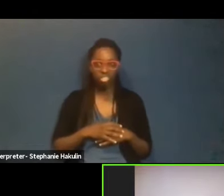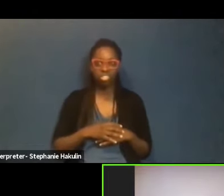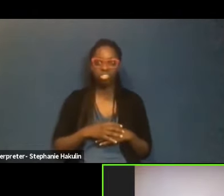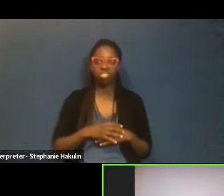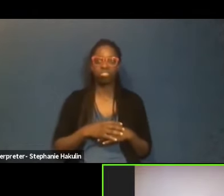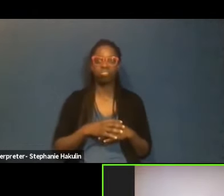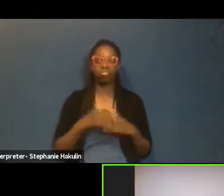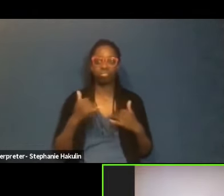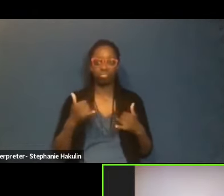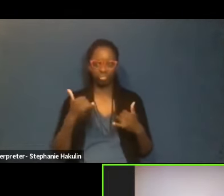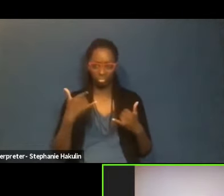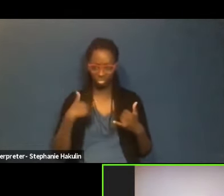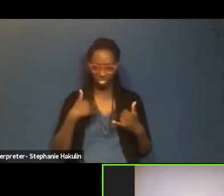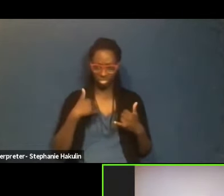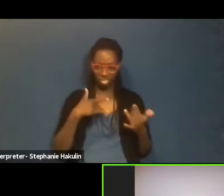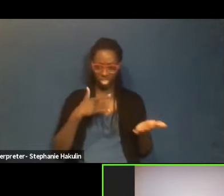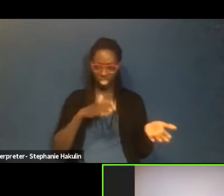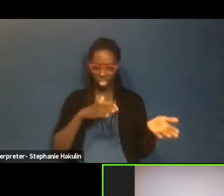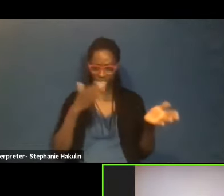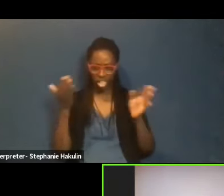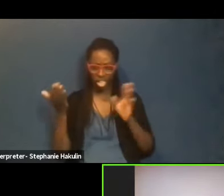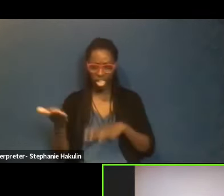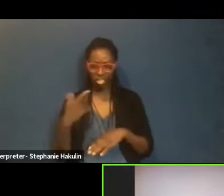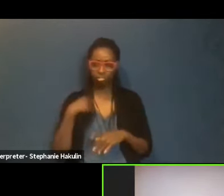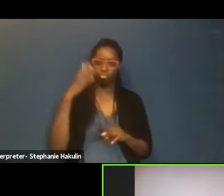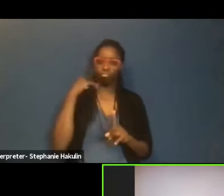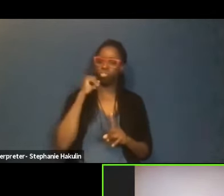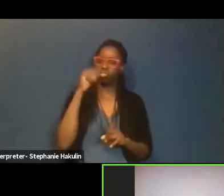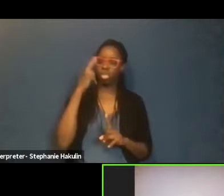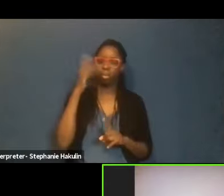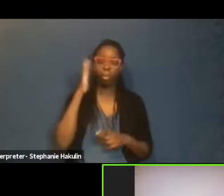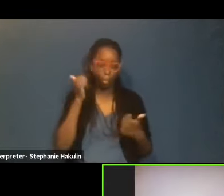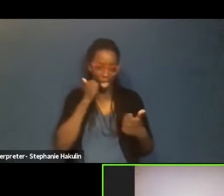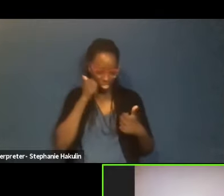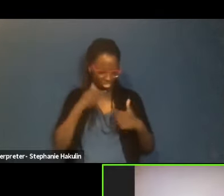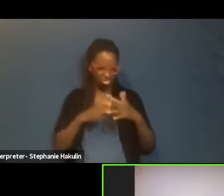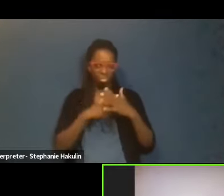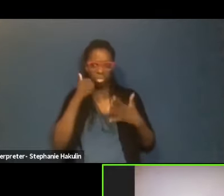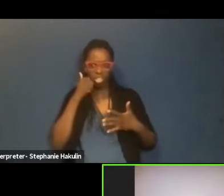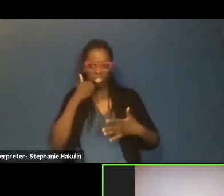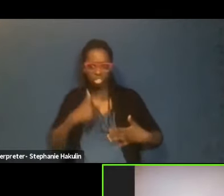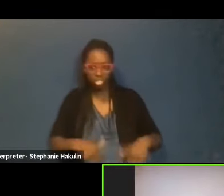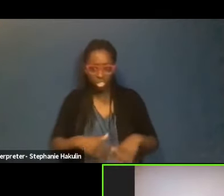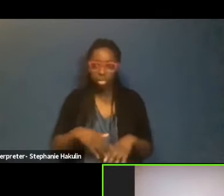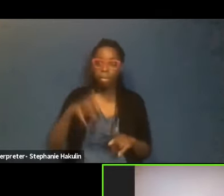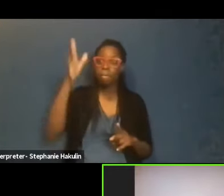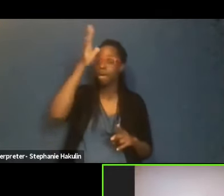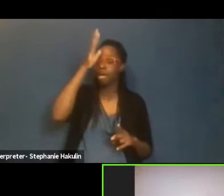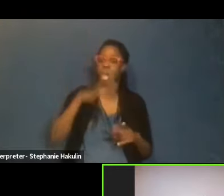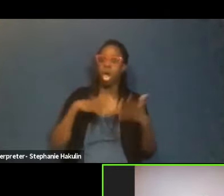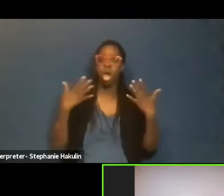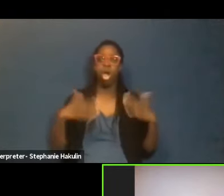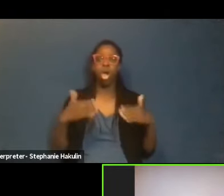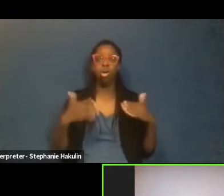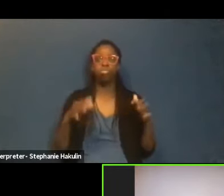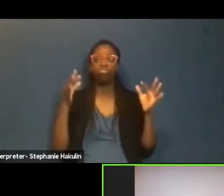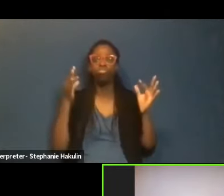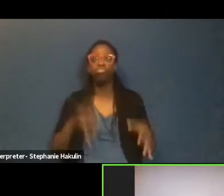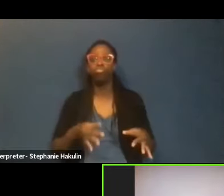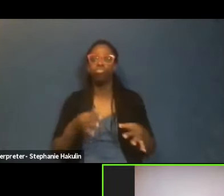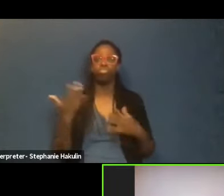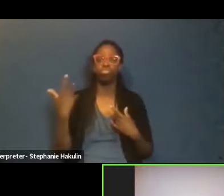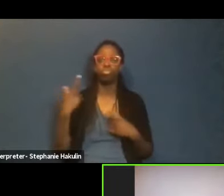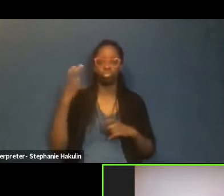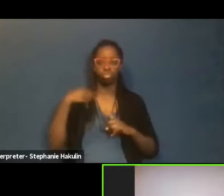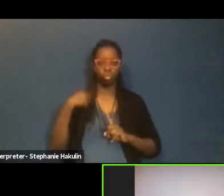scary red initiation, but the joke was on me. A man had already decided that I was a woman before my own body did.